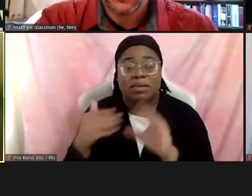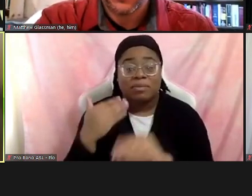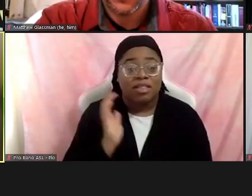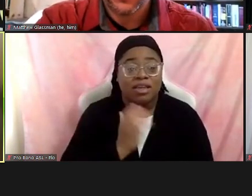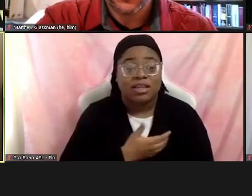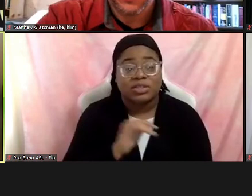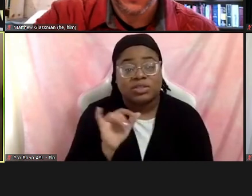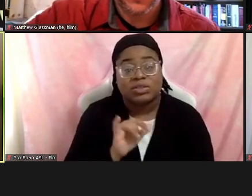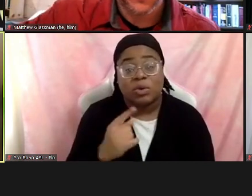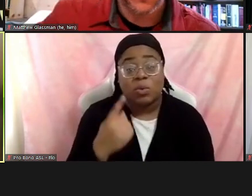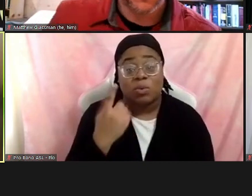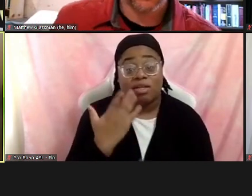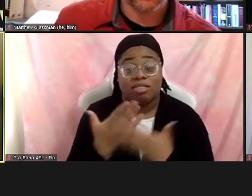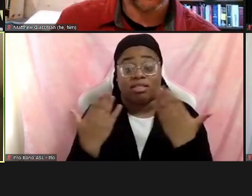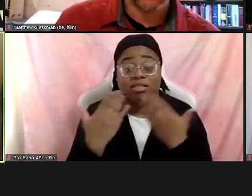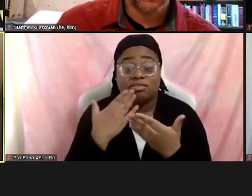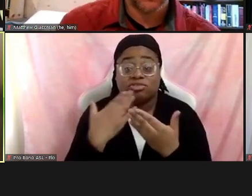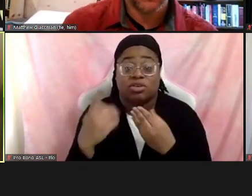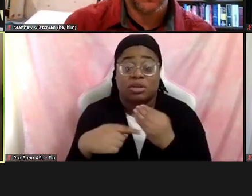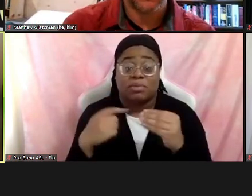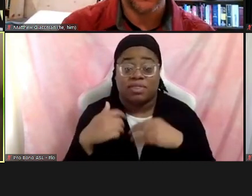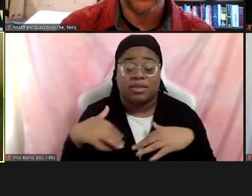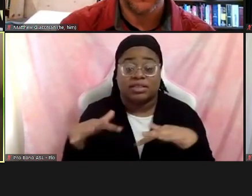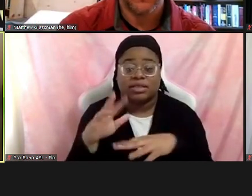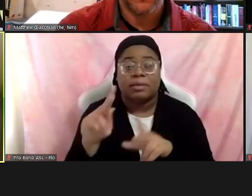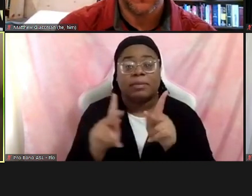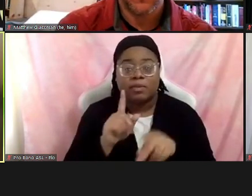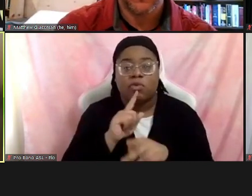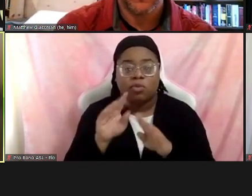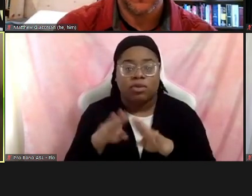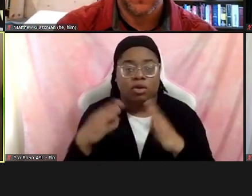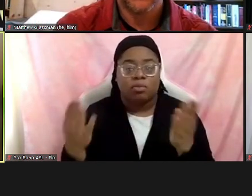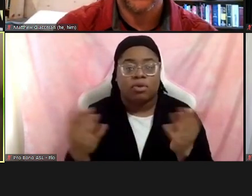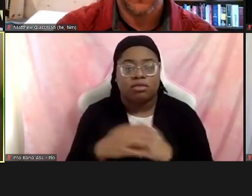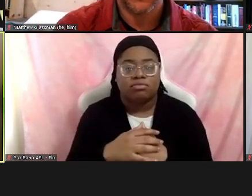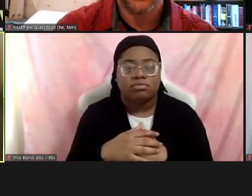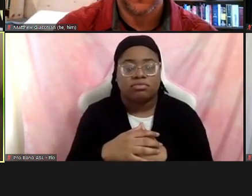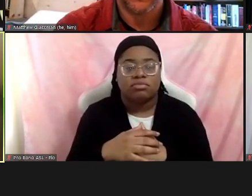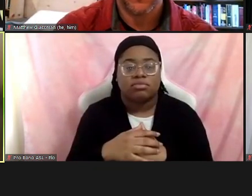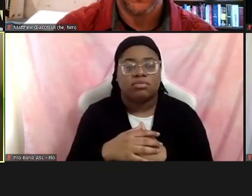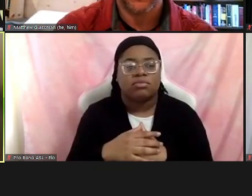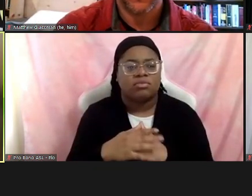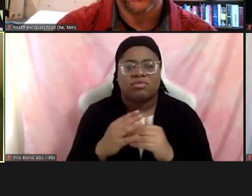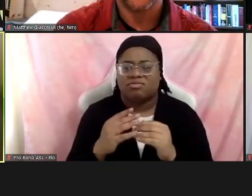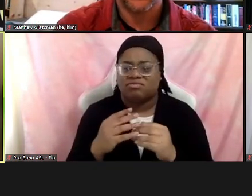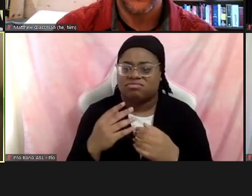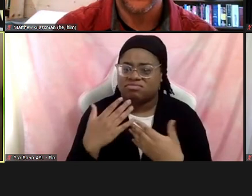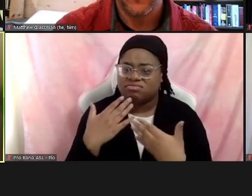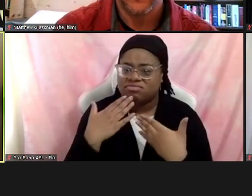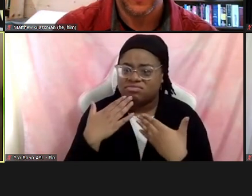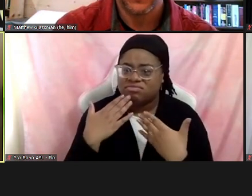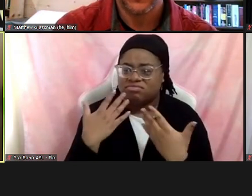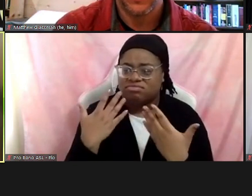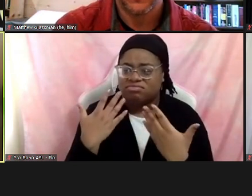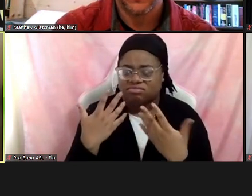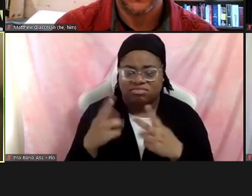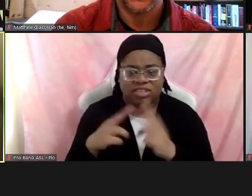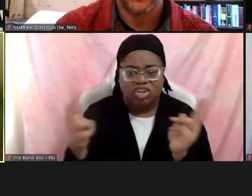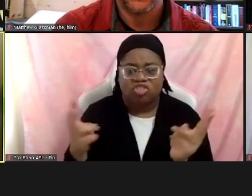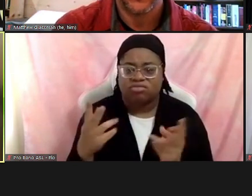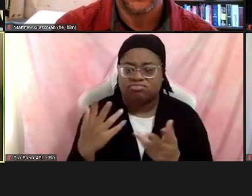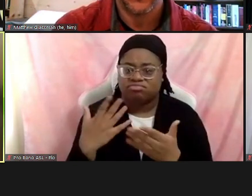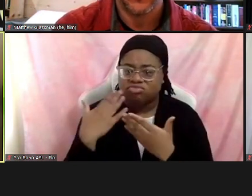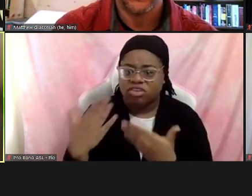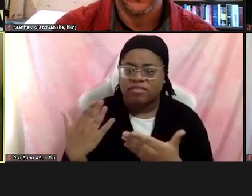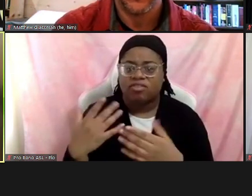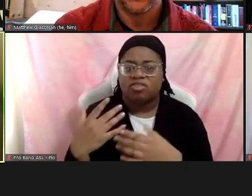One thing that's good about this space is people really are open. They've been very generous with us, because that's the culture that we're